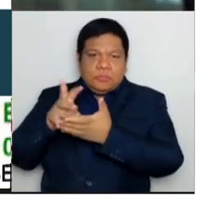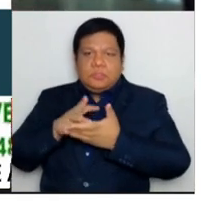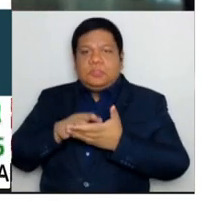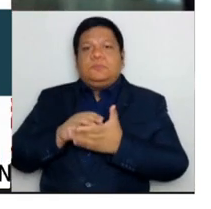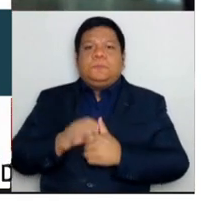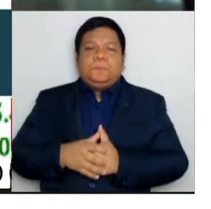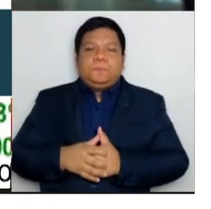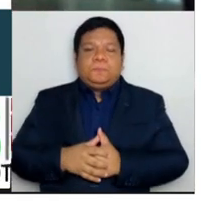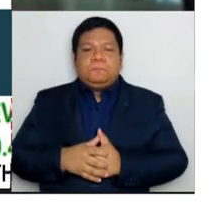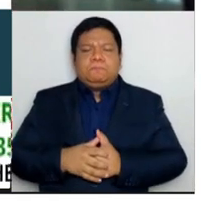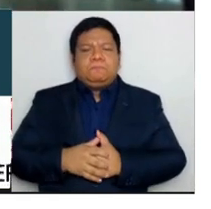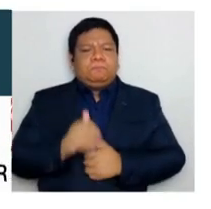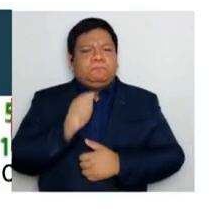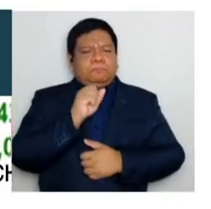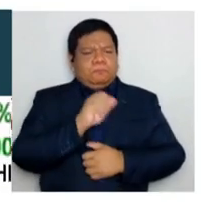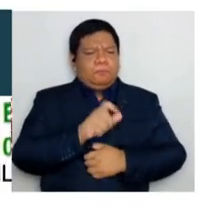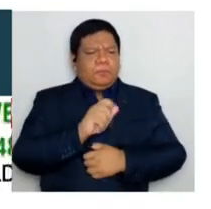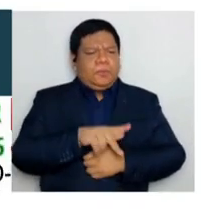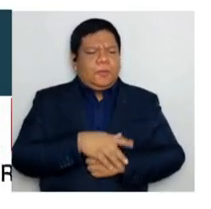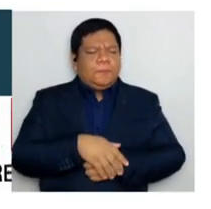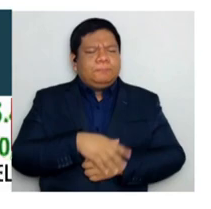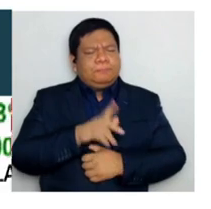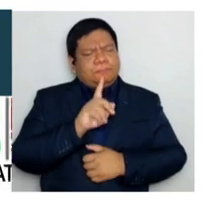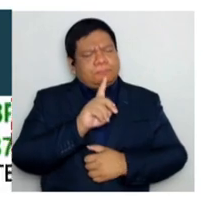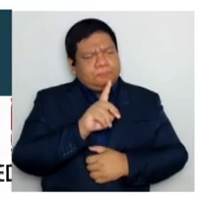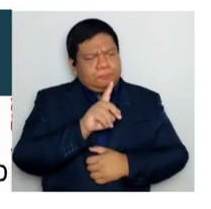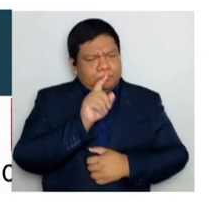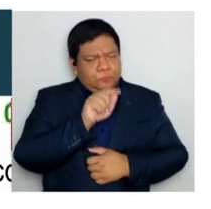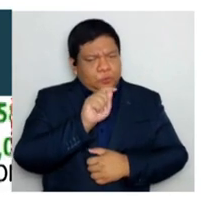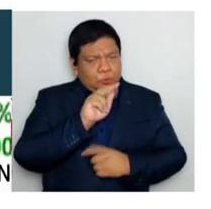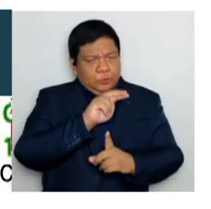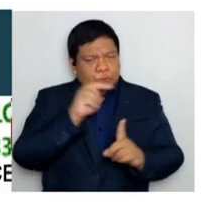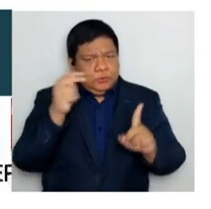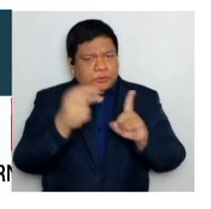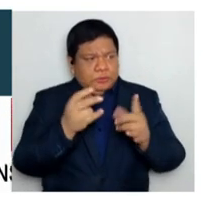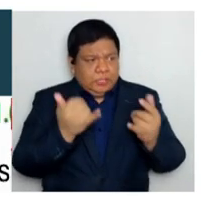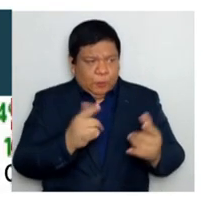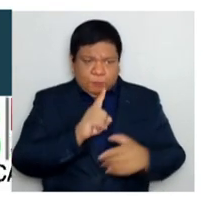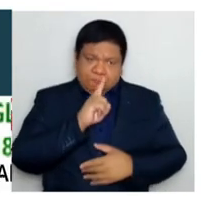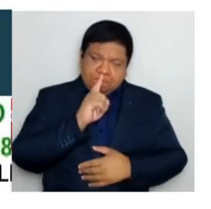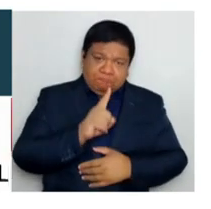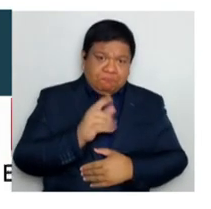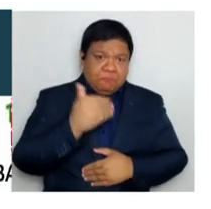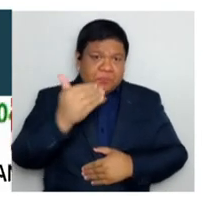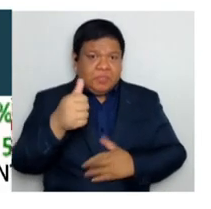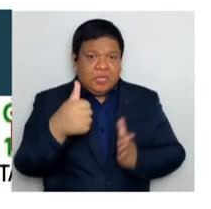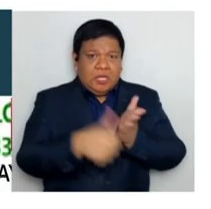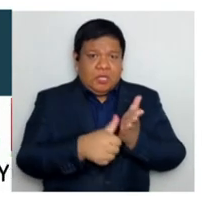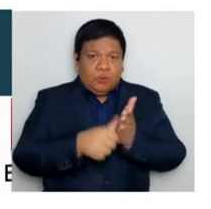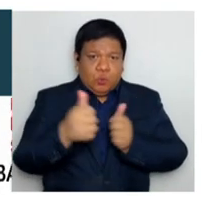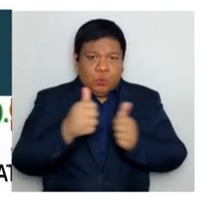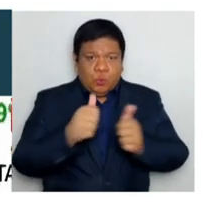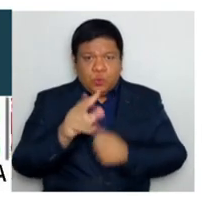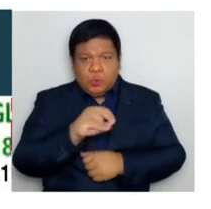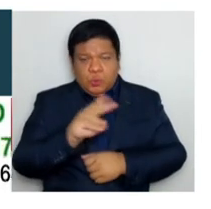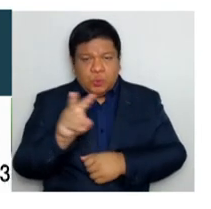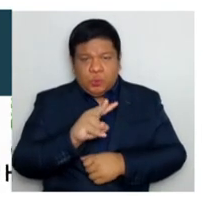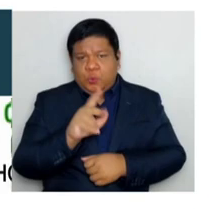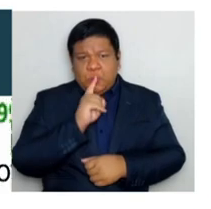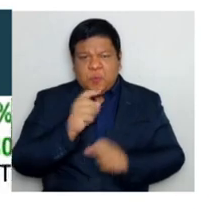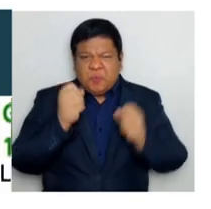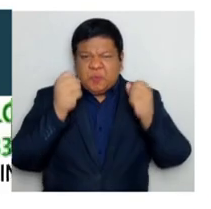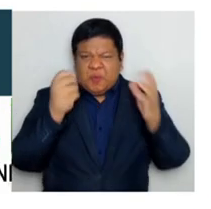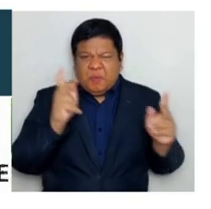Yes. But Congresswoman, when you look at reality, come 2022, it's going to be a crowded race.